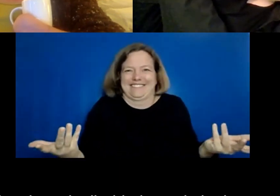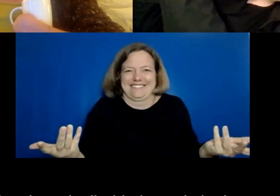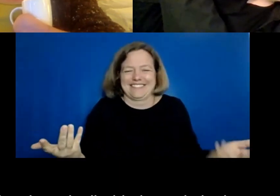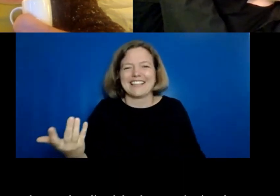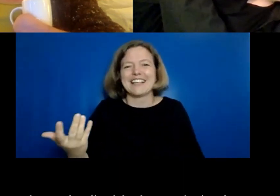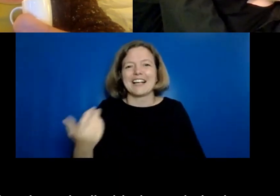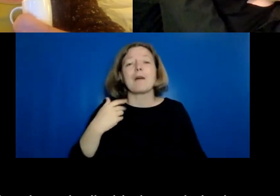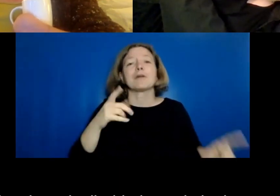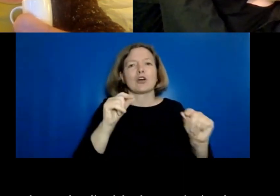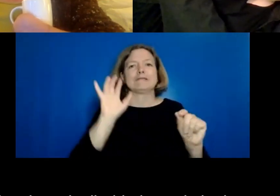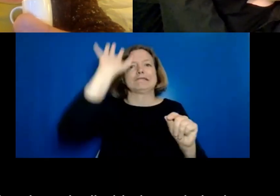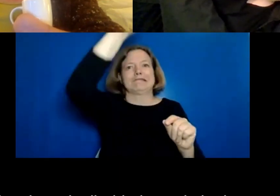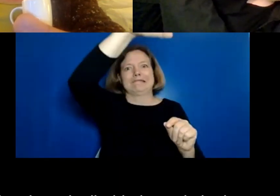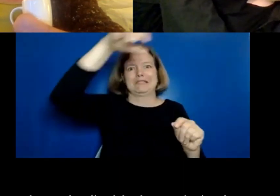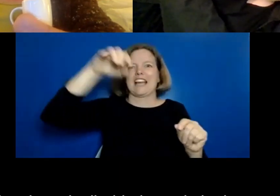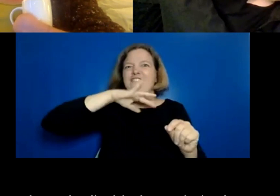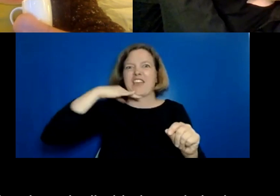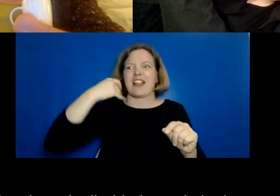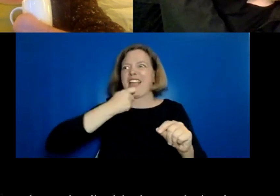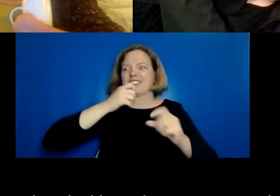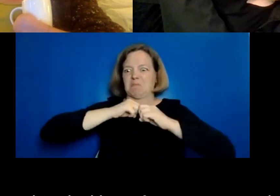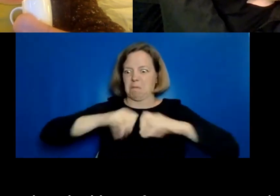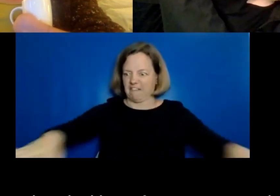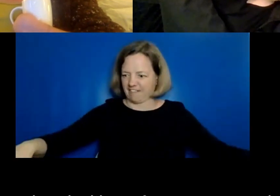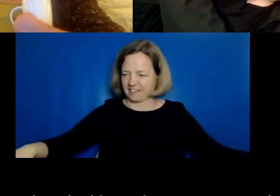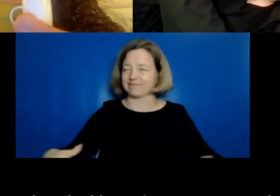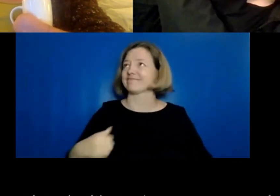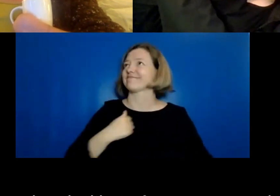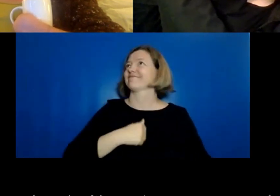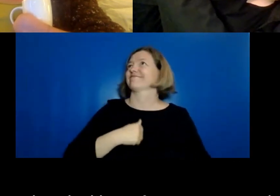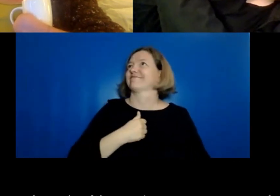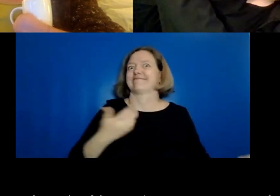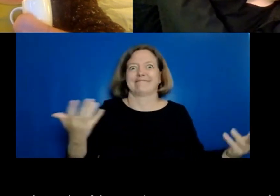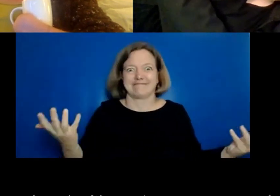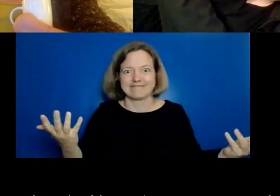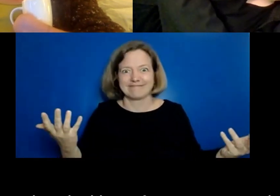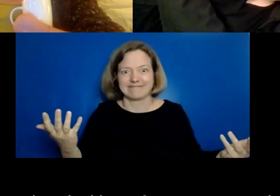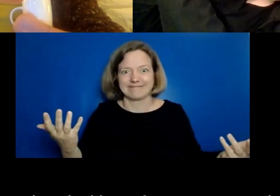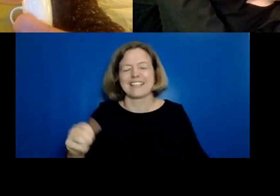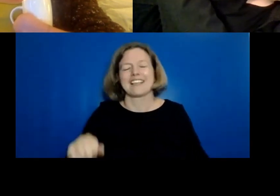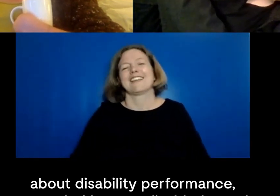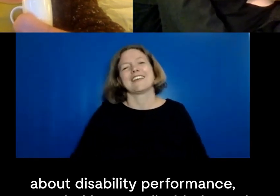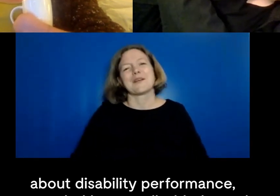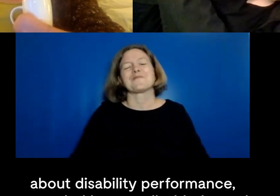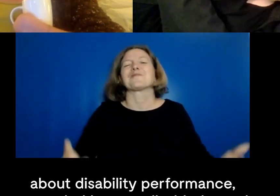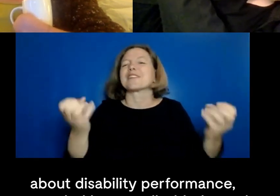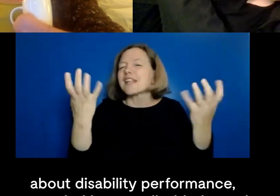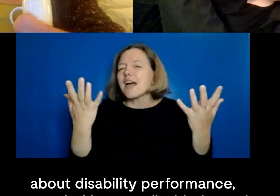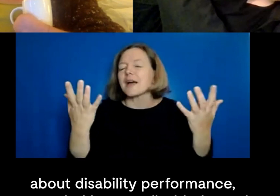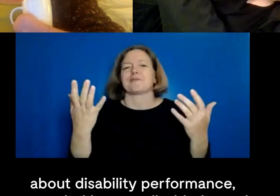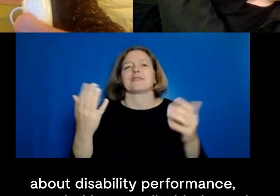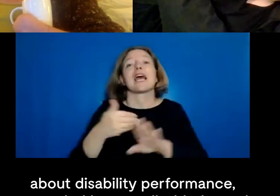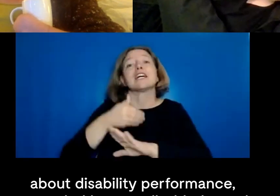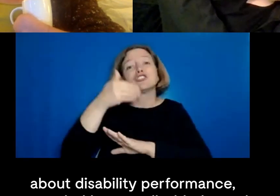Being the only disabled people in the room, even later in this conference on a panel about